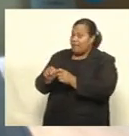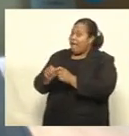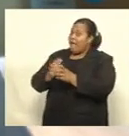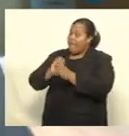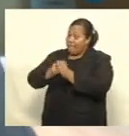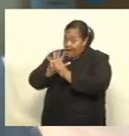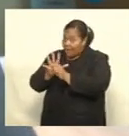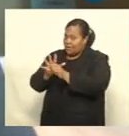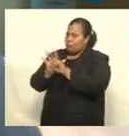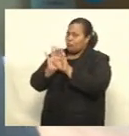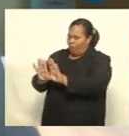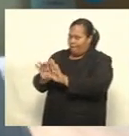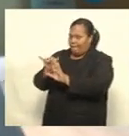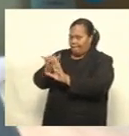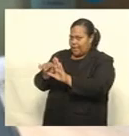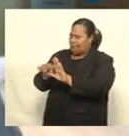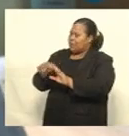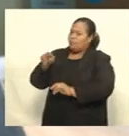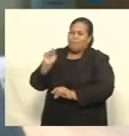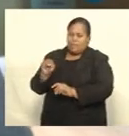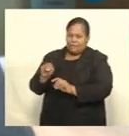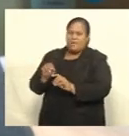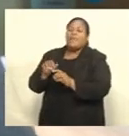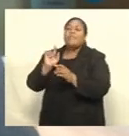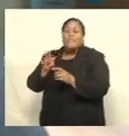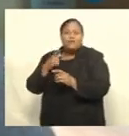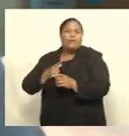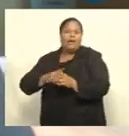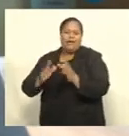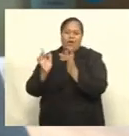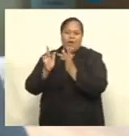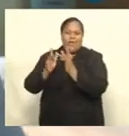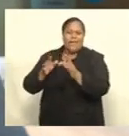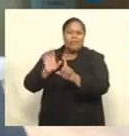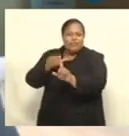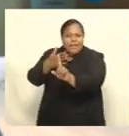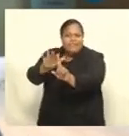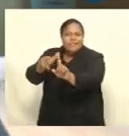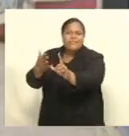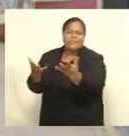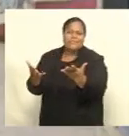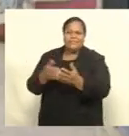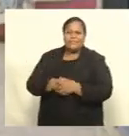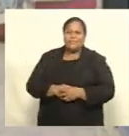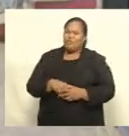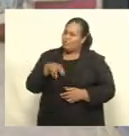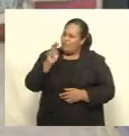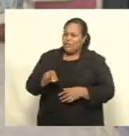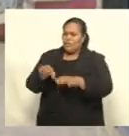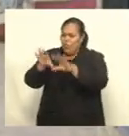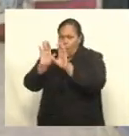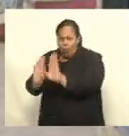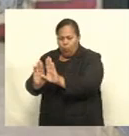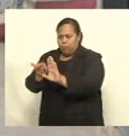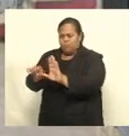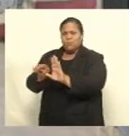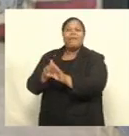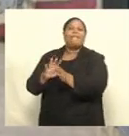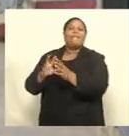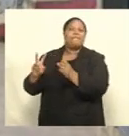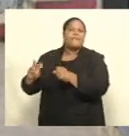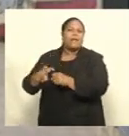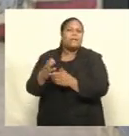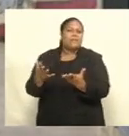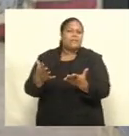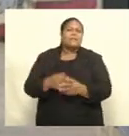about the important thing about the contact tracing, and also more importantly about arresting the virus in its tracks. FBC News understands that several